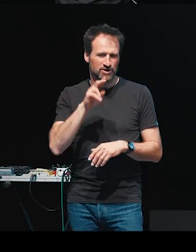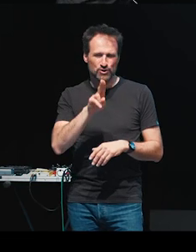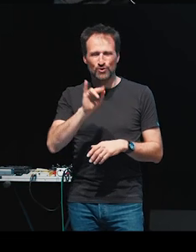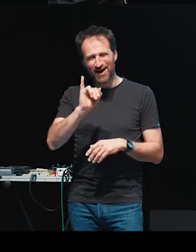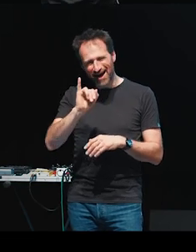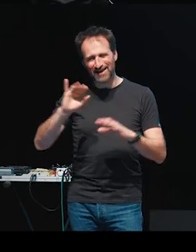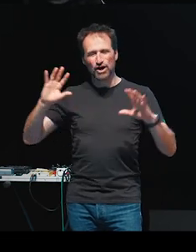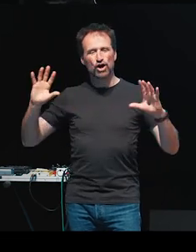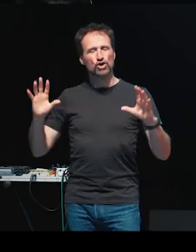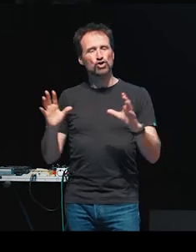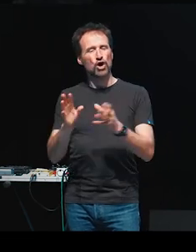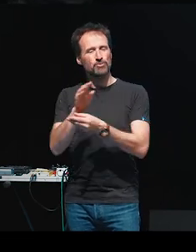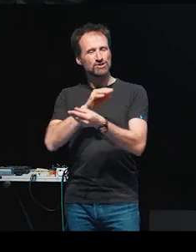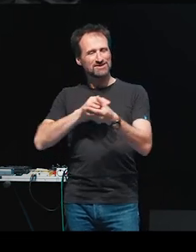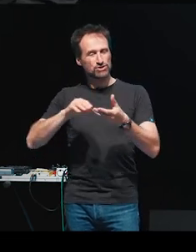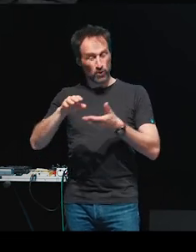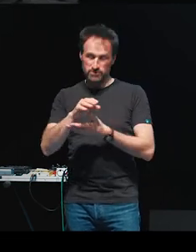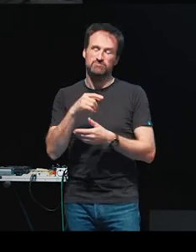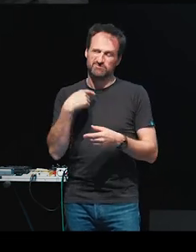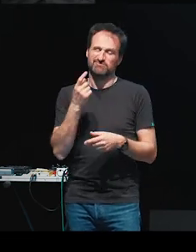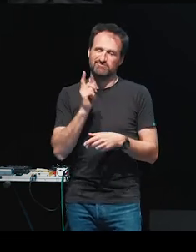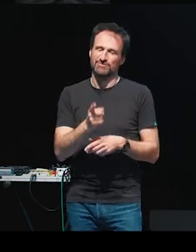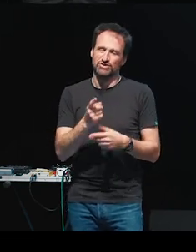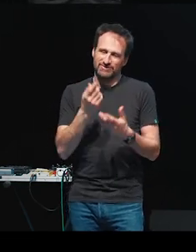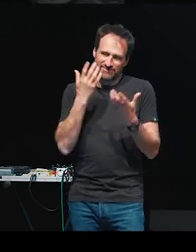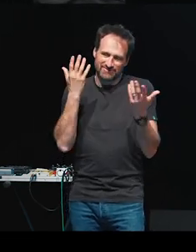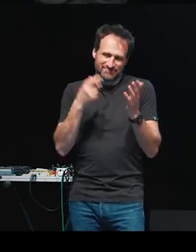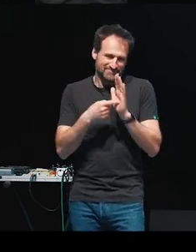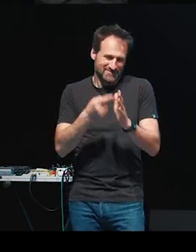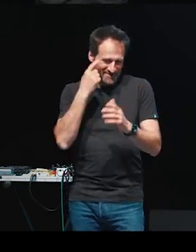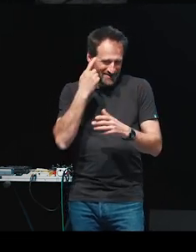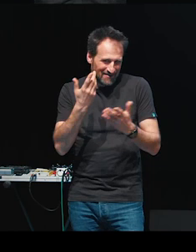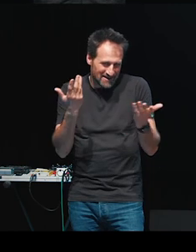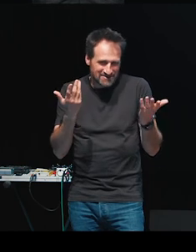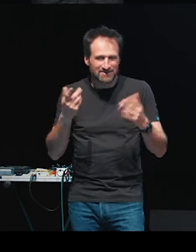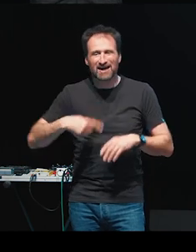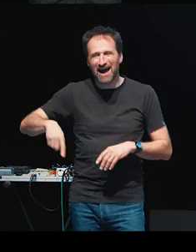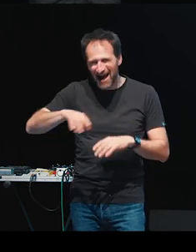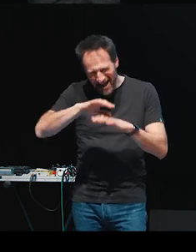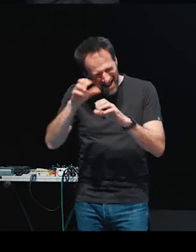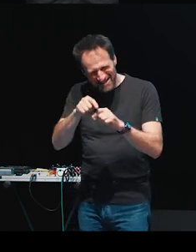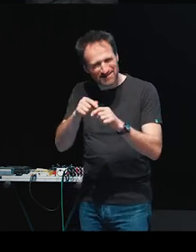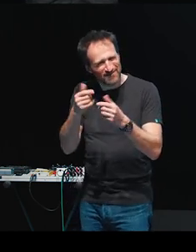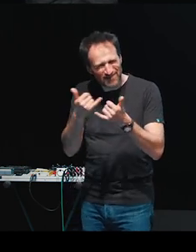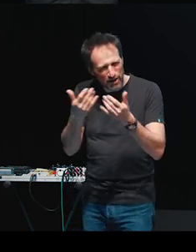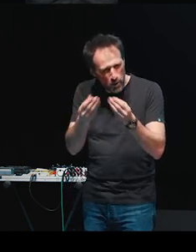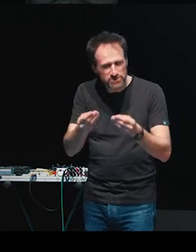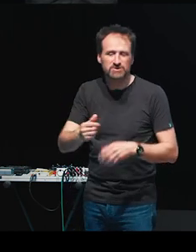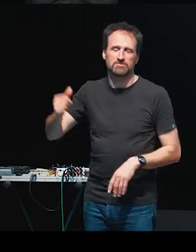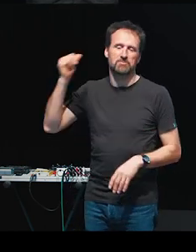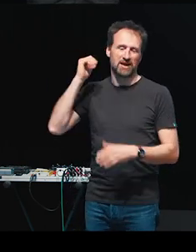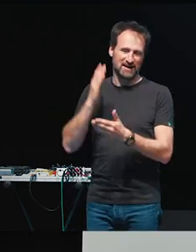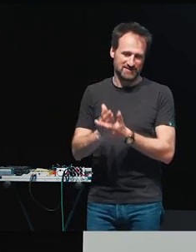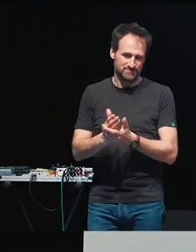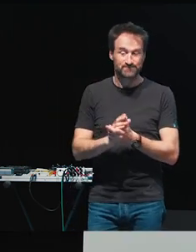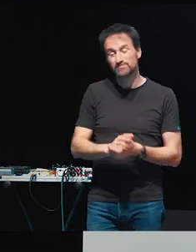all. Everything else can be solved more or less in the backend. So when you think about composing